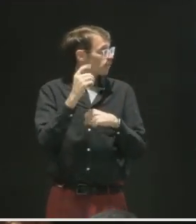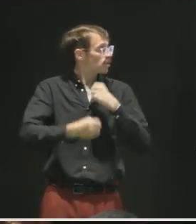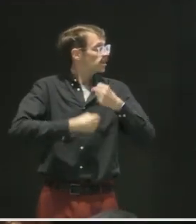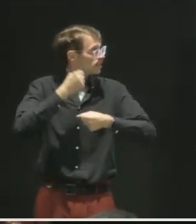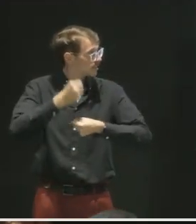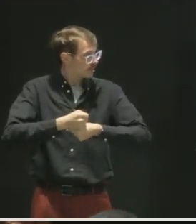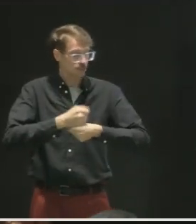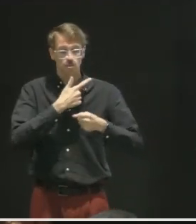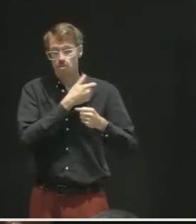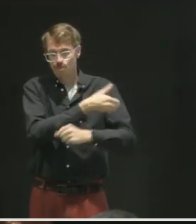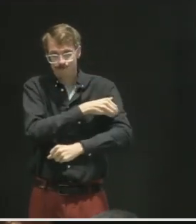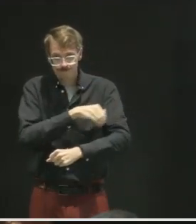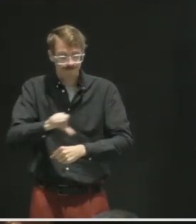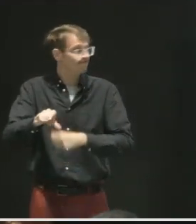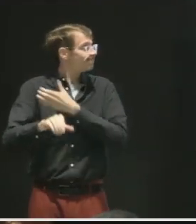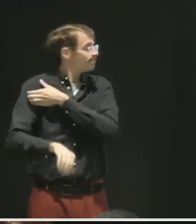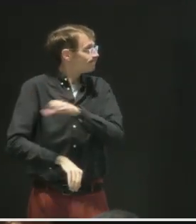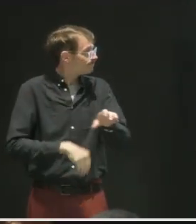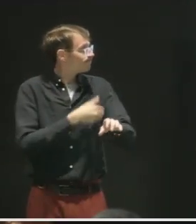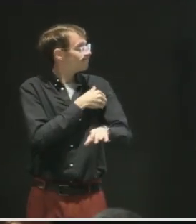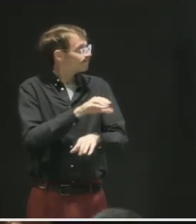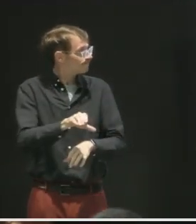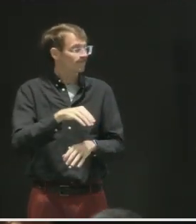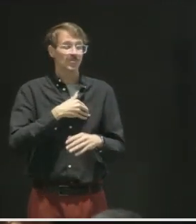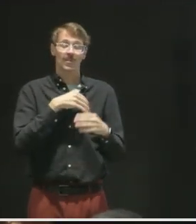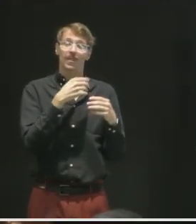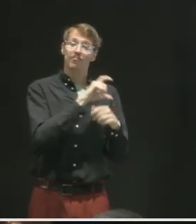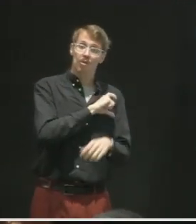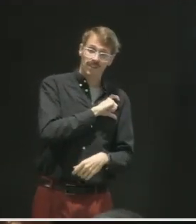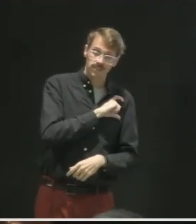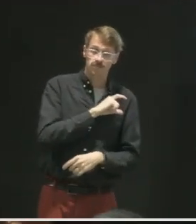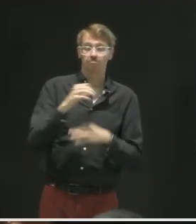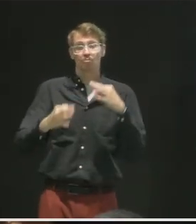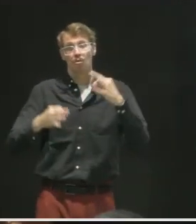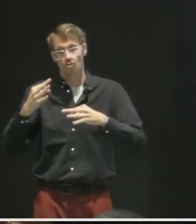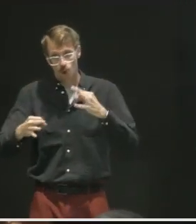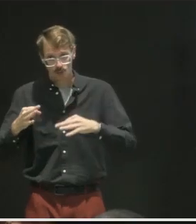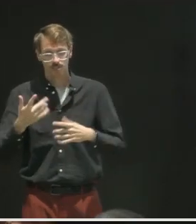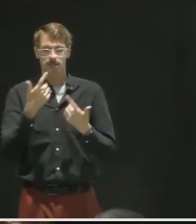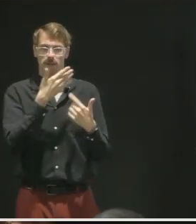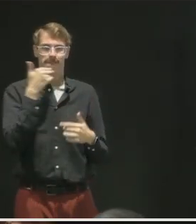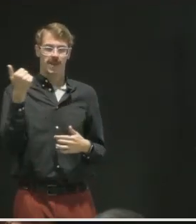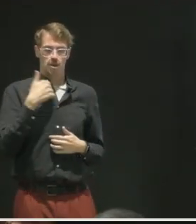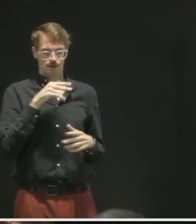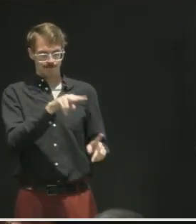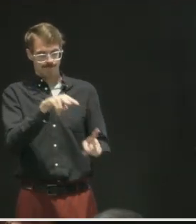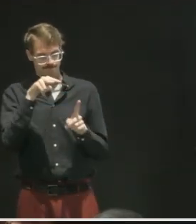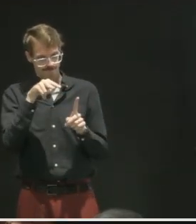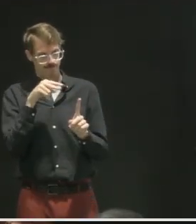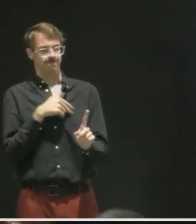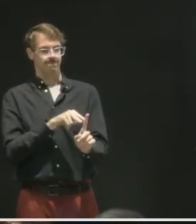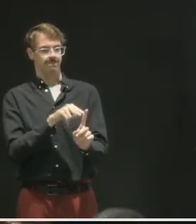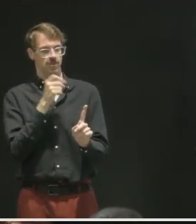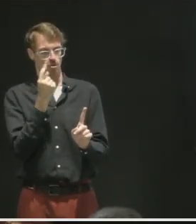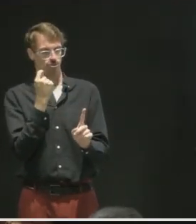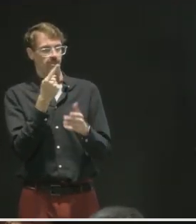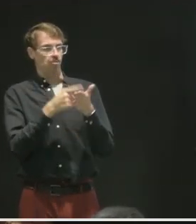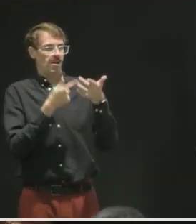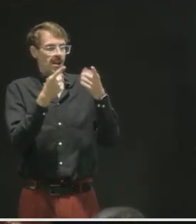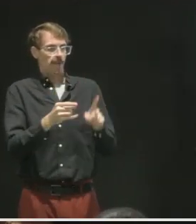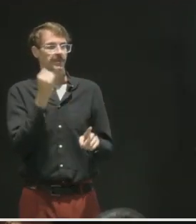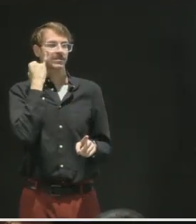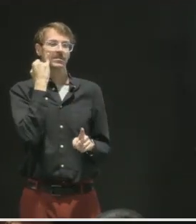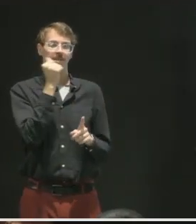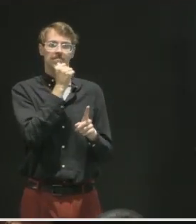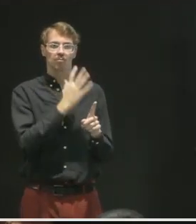on strengthening the police and the judiciary to better deal with the different forms of gender-based violence that are experienced in the Caribbean. One of the key